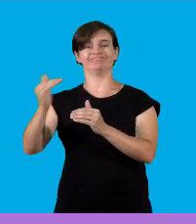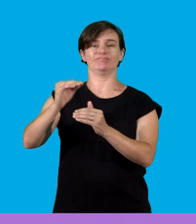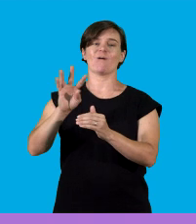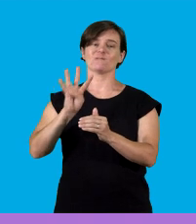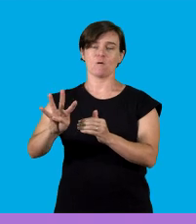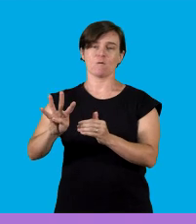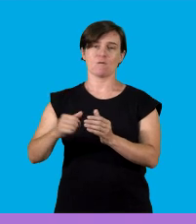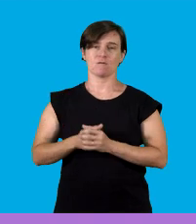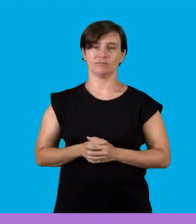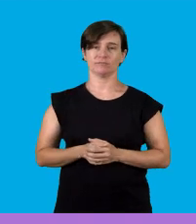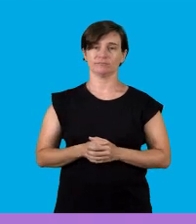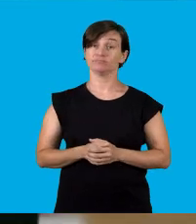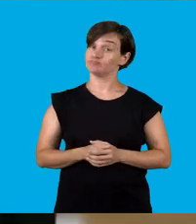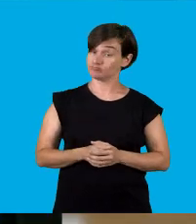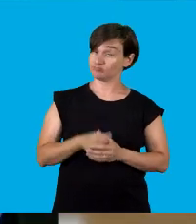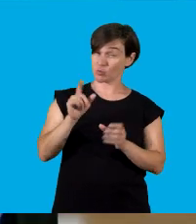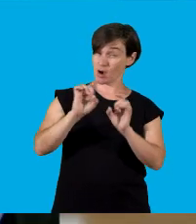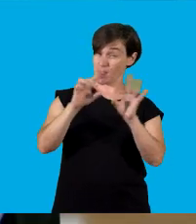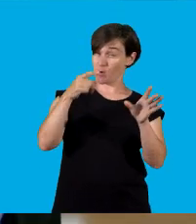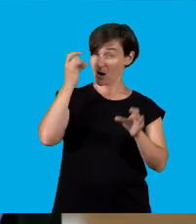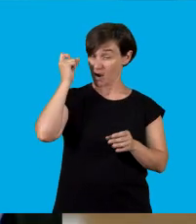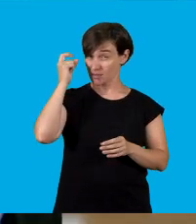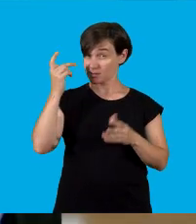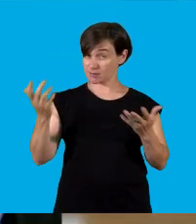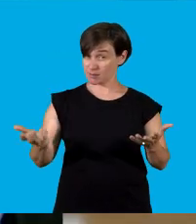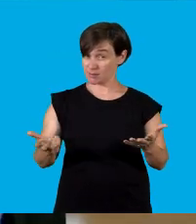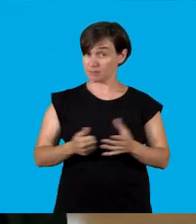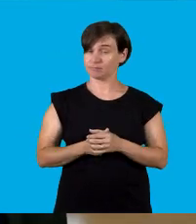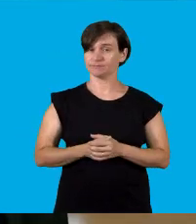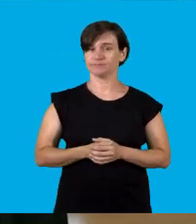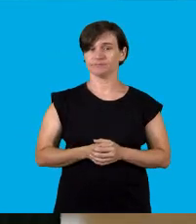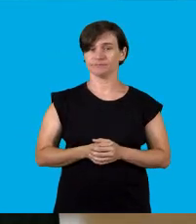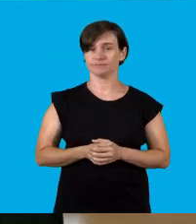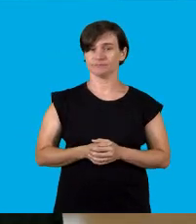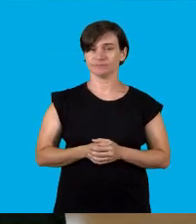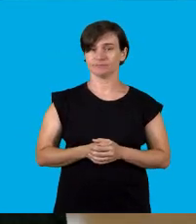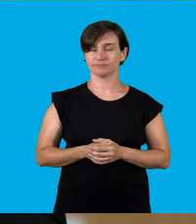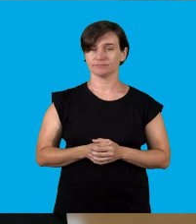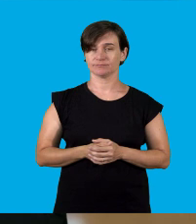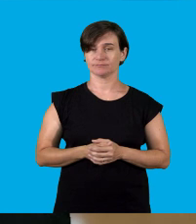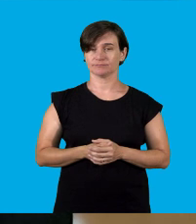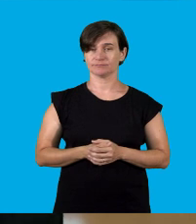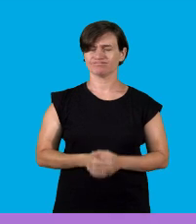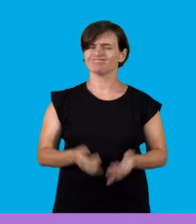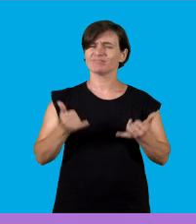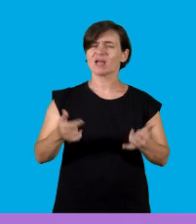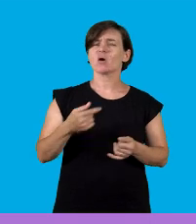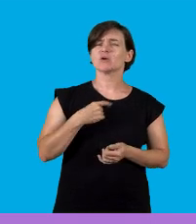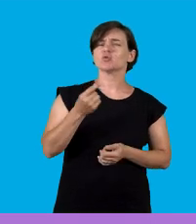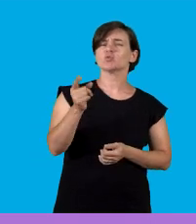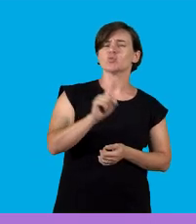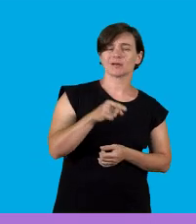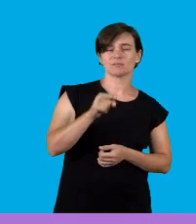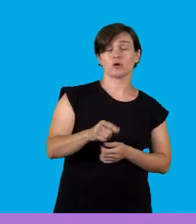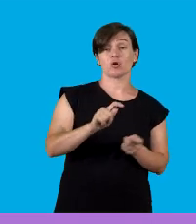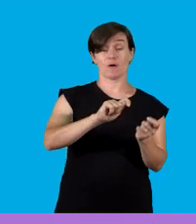680,4 grams. Guys, are we all clear on that one? All right, let's move on. Now we'll be looking at